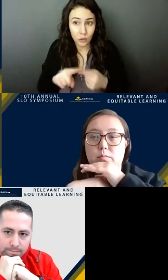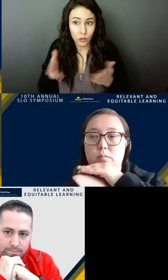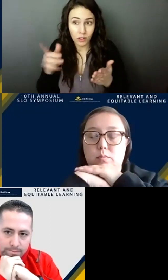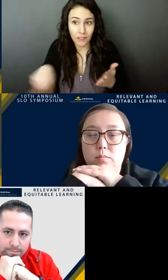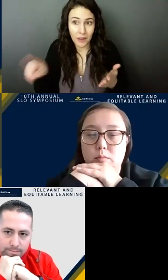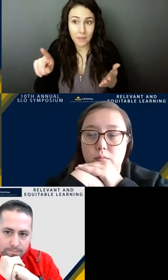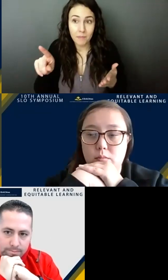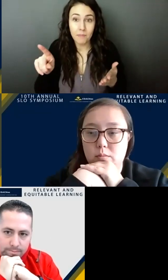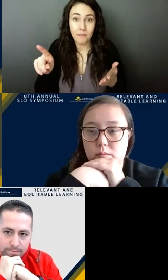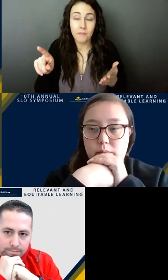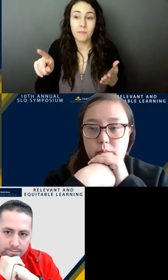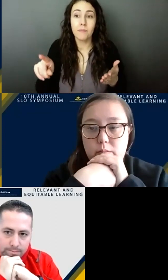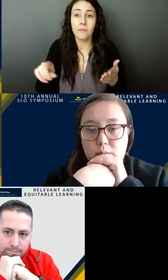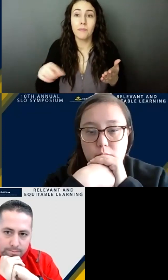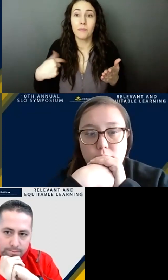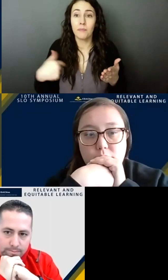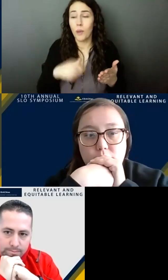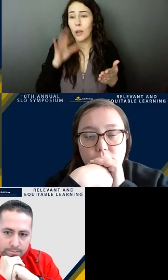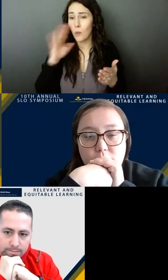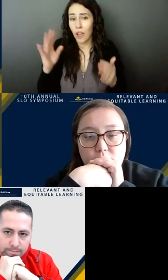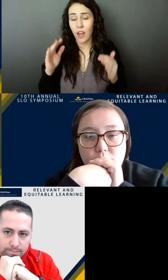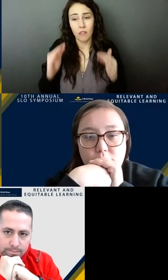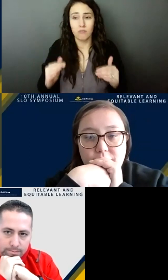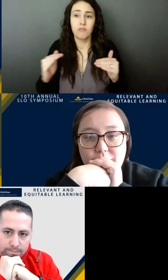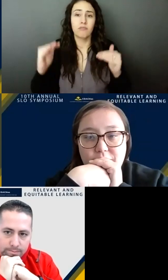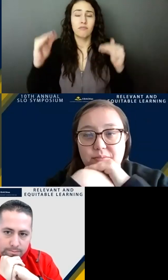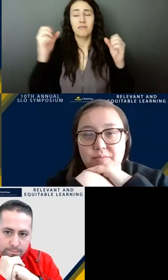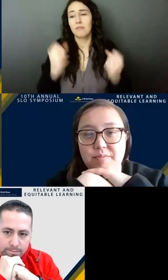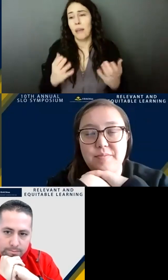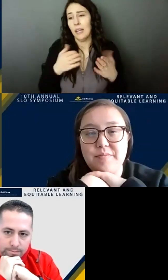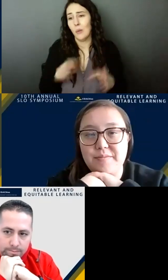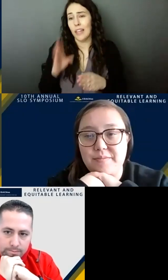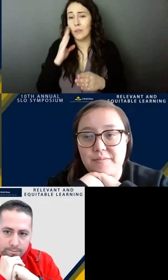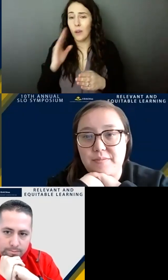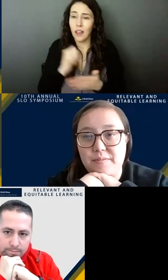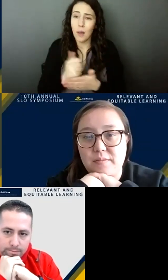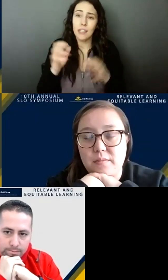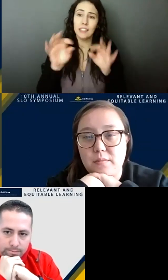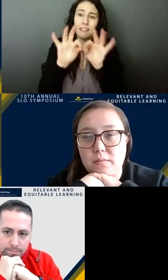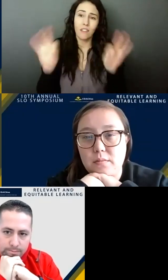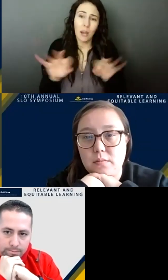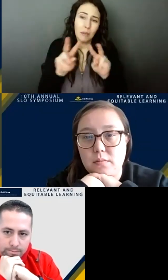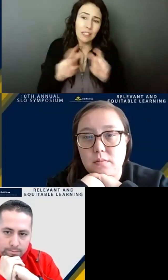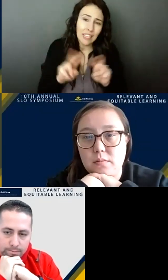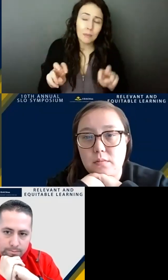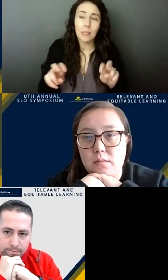be putting ourselves forward in a lot of ways. And it's going to help us frame assessment. It's going to help us frame conversations, even going to help us frame policies we